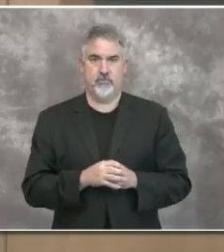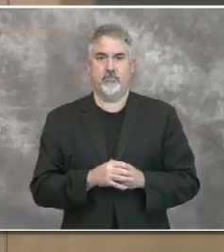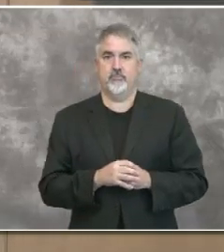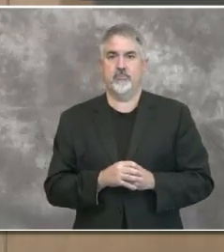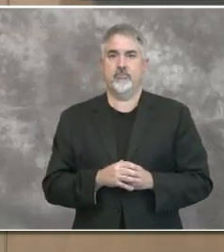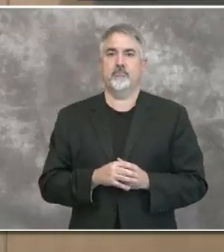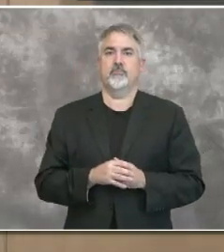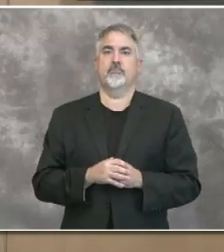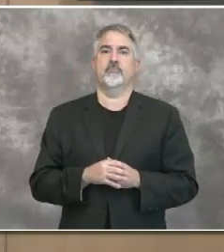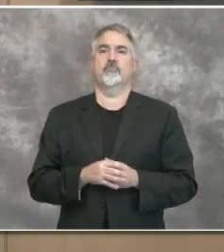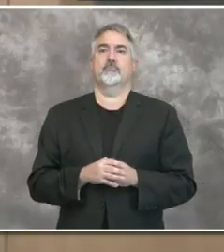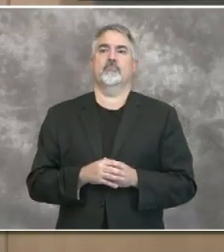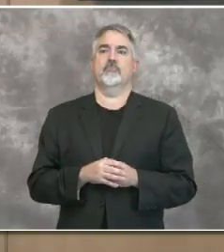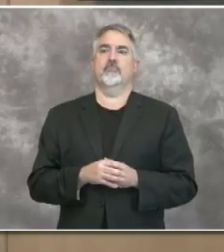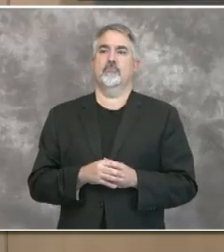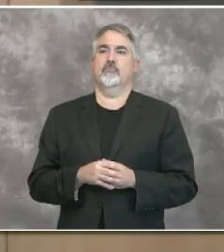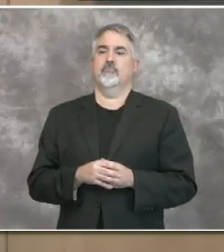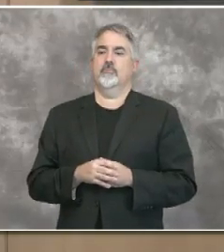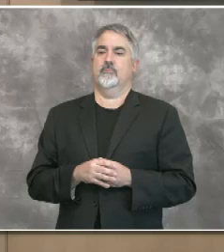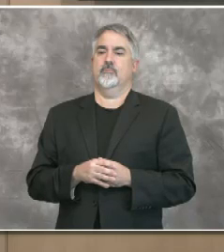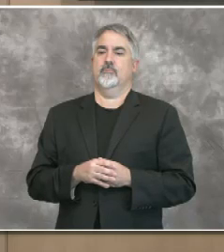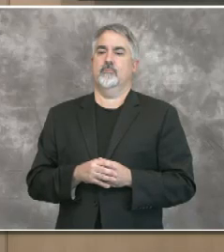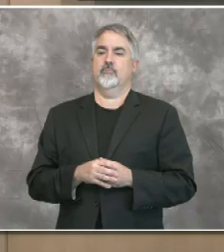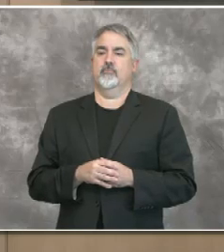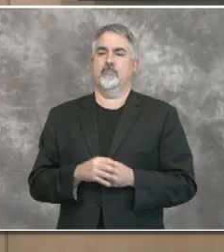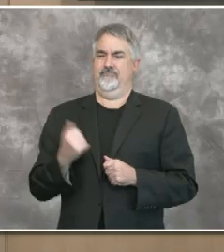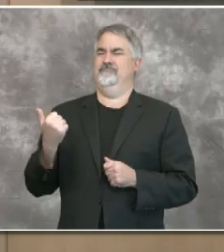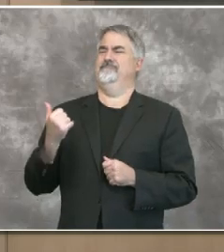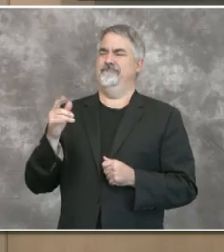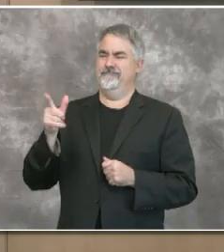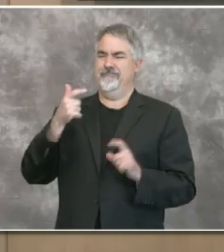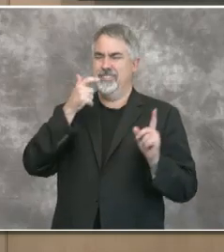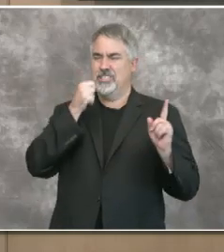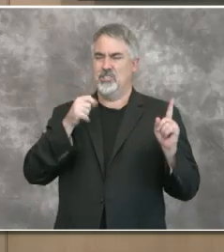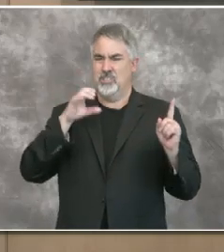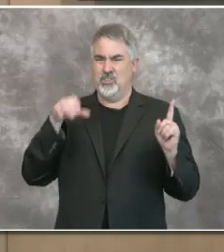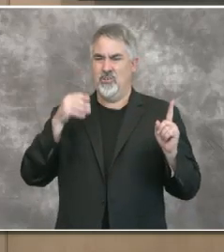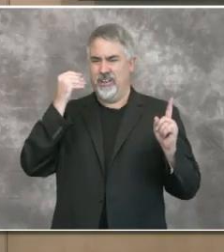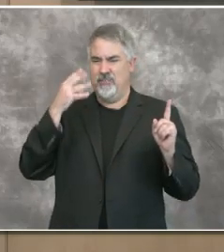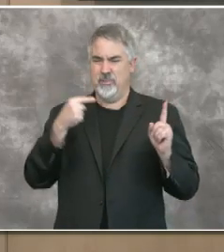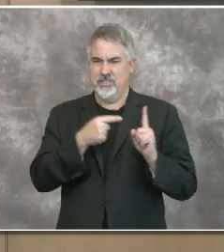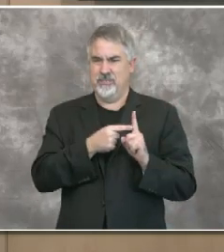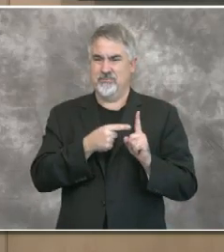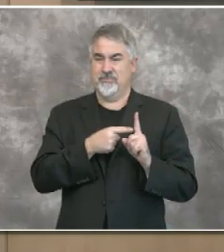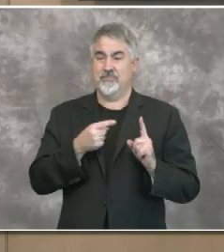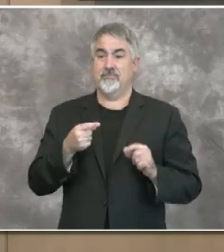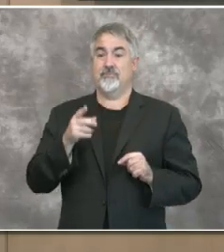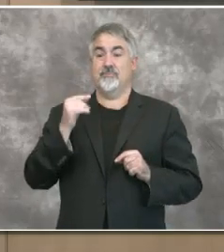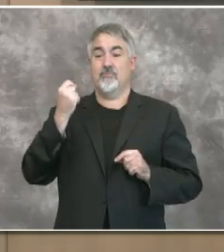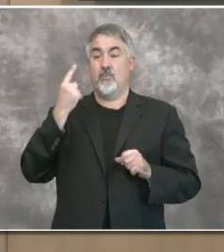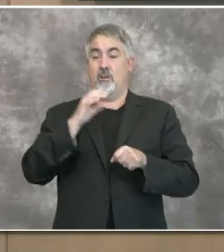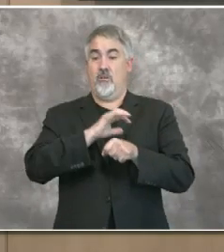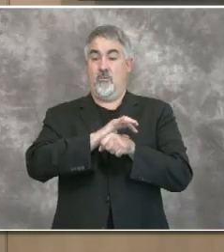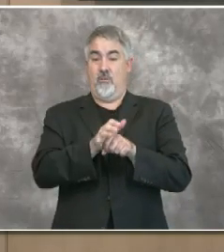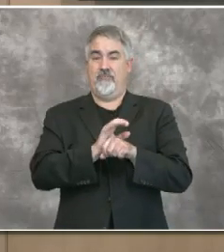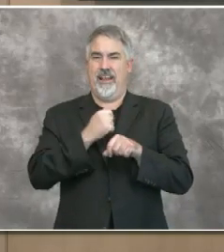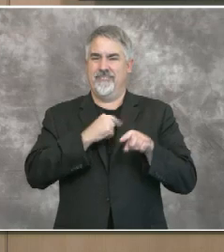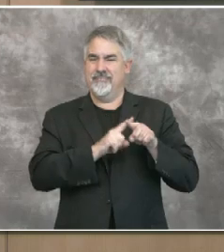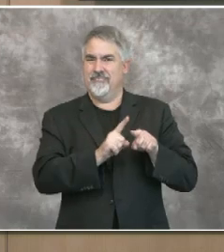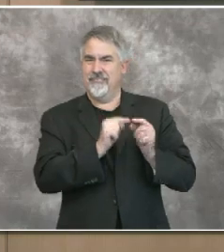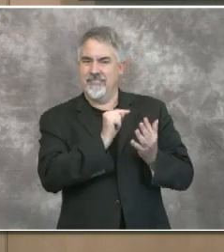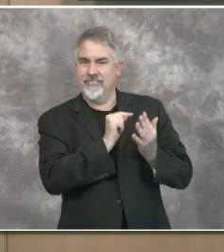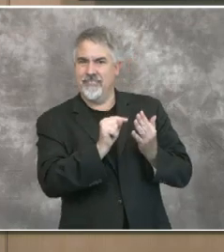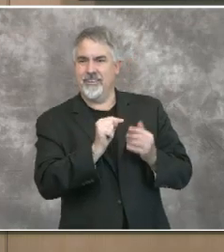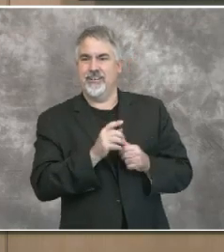I think that's a very interesting question. Other coronaviruses are known to have the phenomenon of very